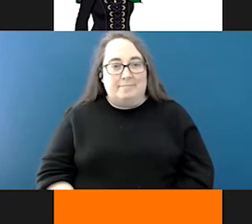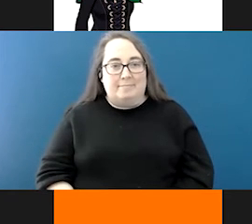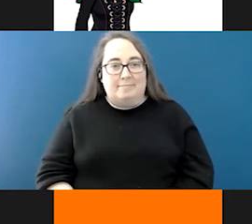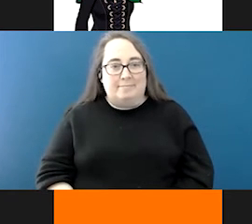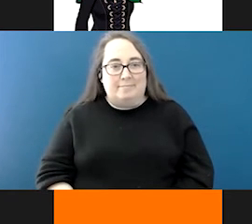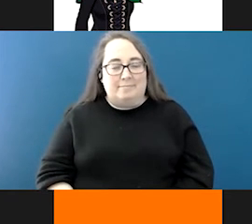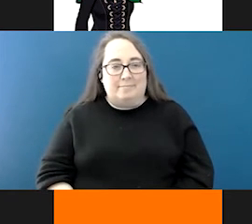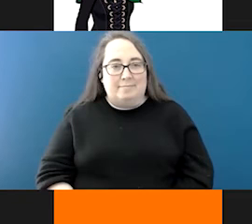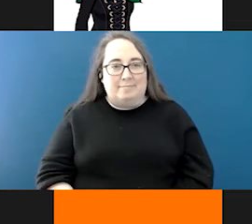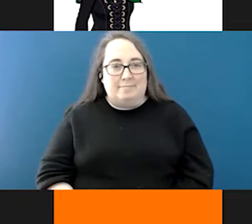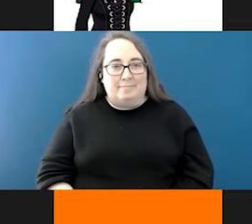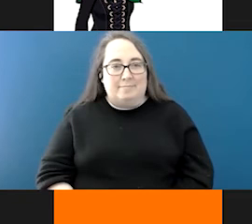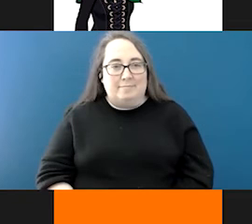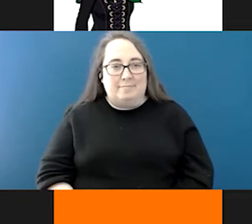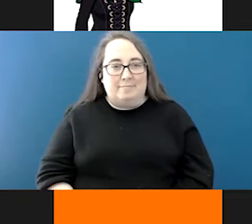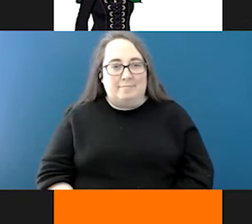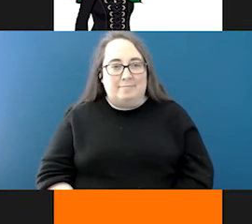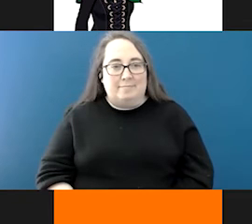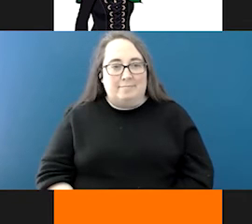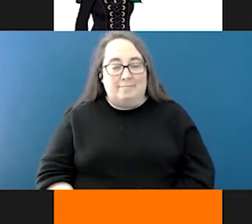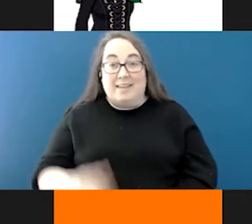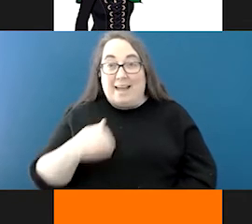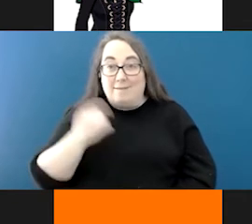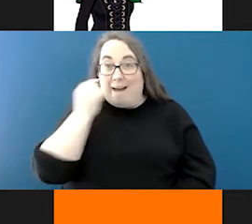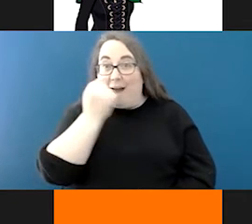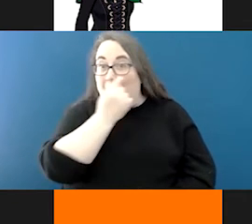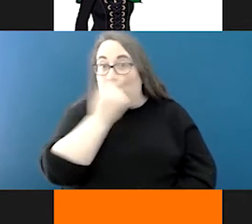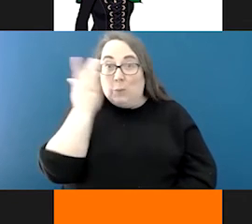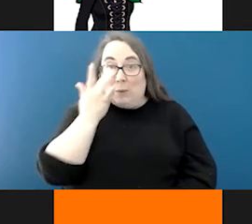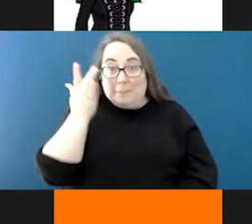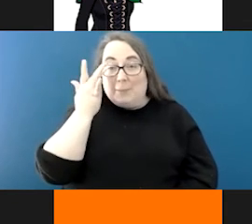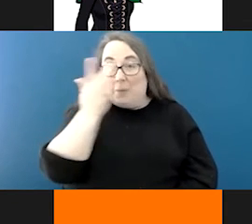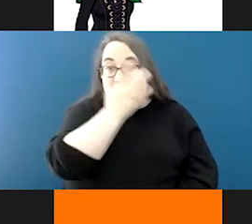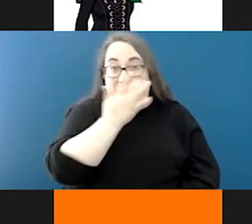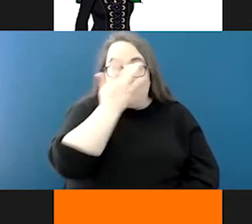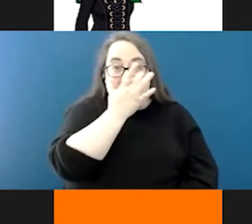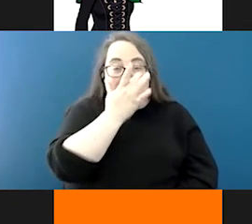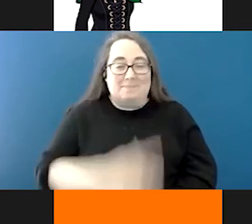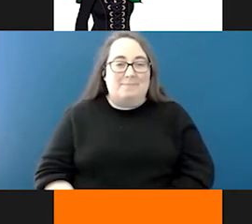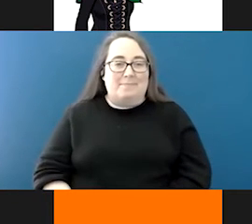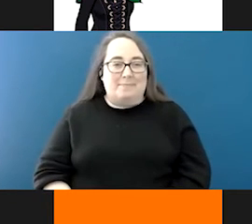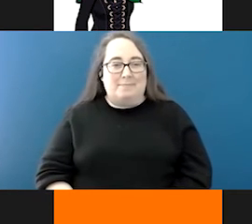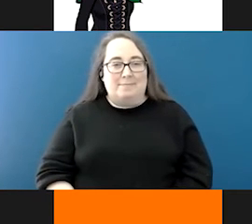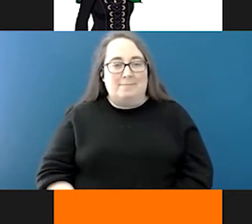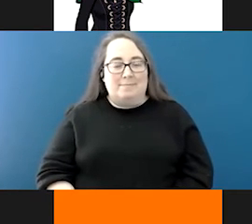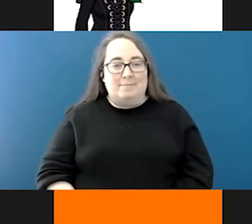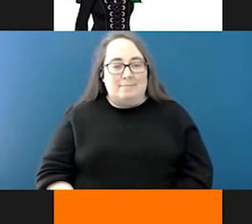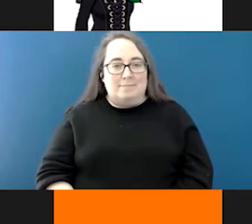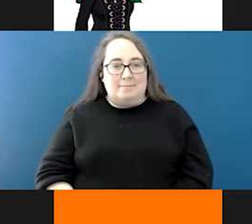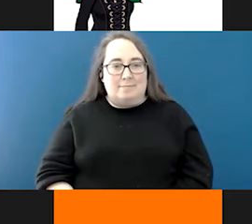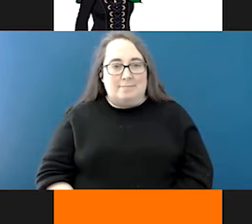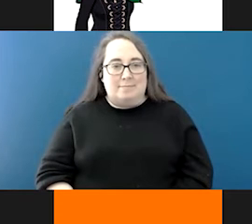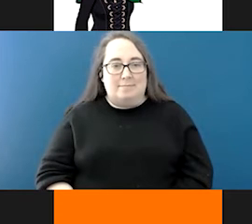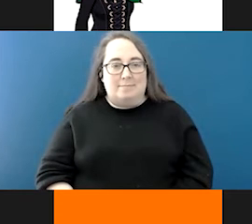Yes, okay. I have two eye parts cut out. Let me just wanna clip this a little